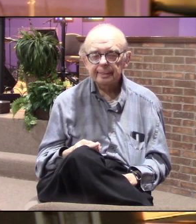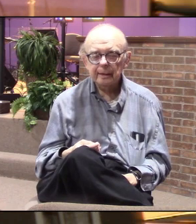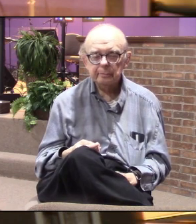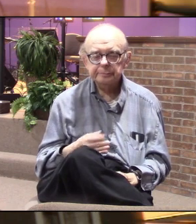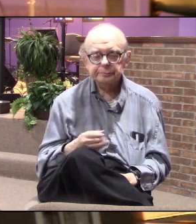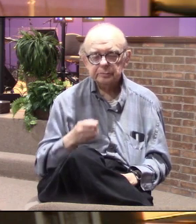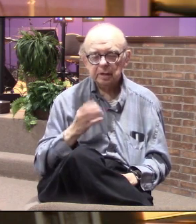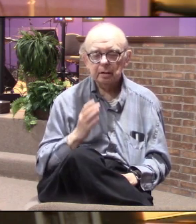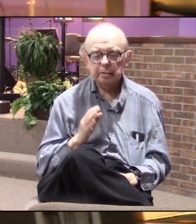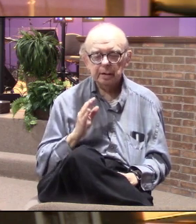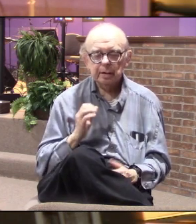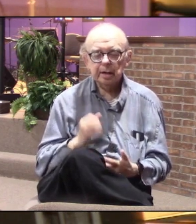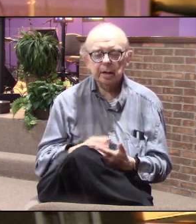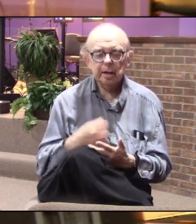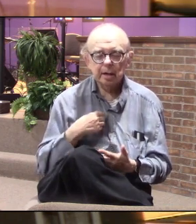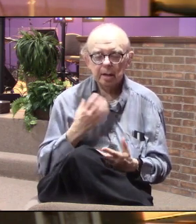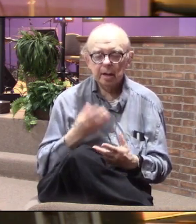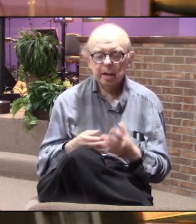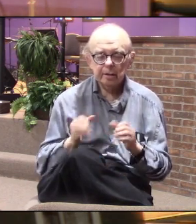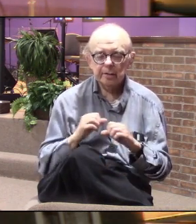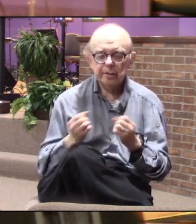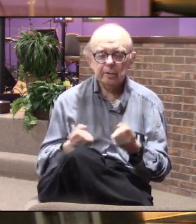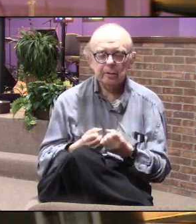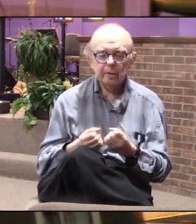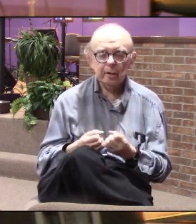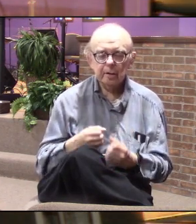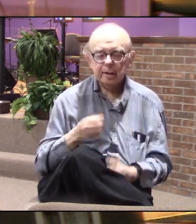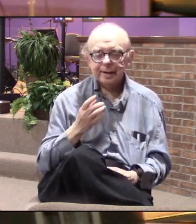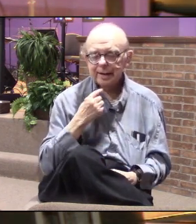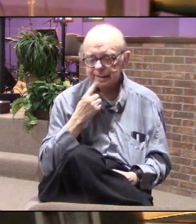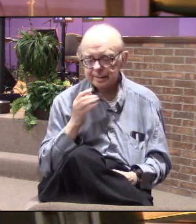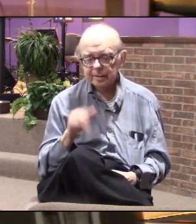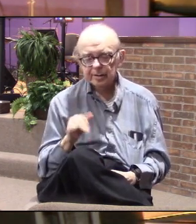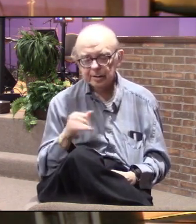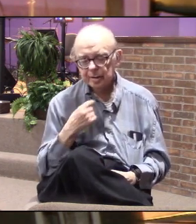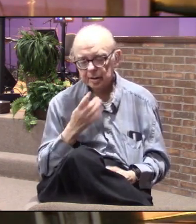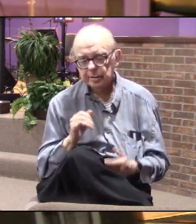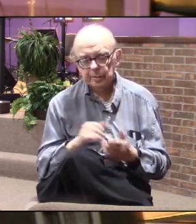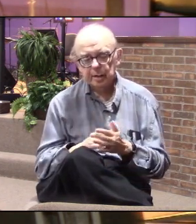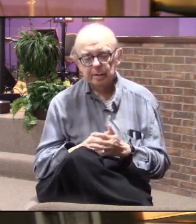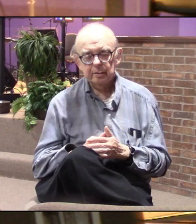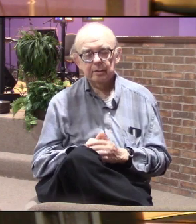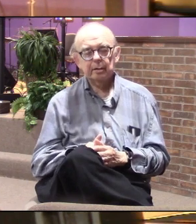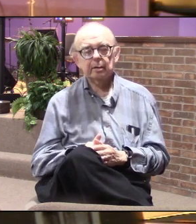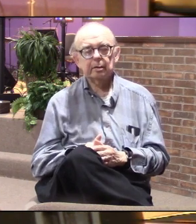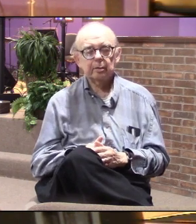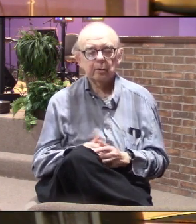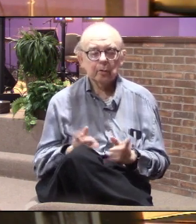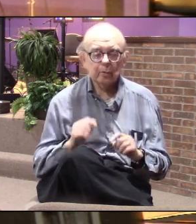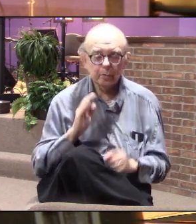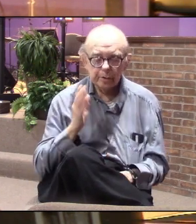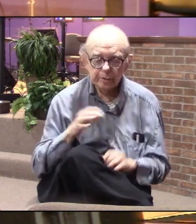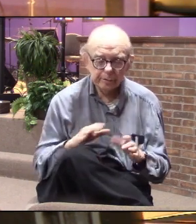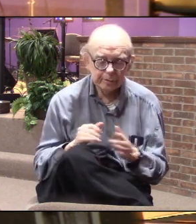And God, can you just help me out of this situation? Yes, I can. Will